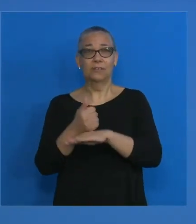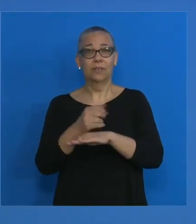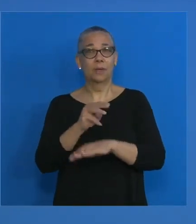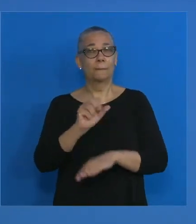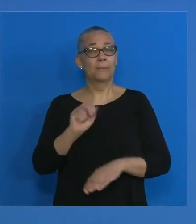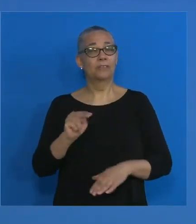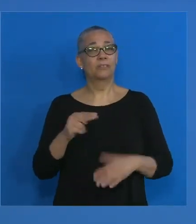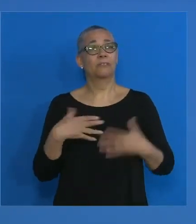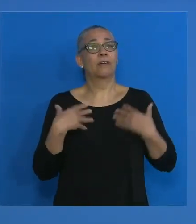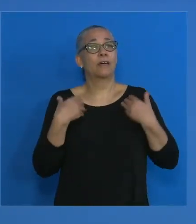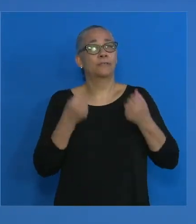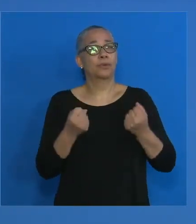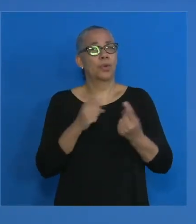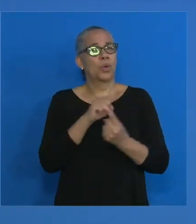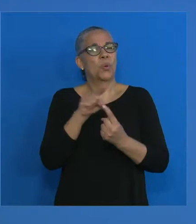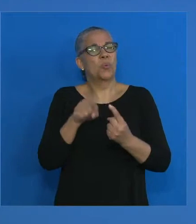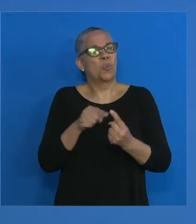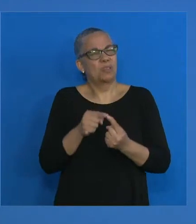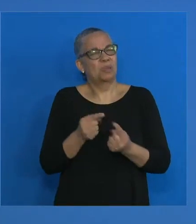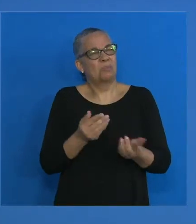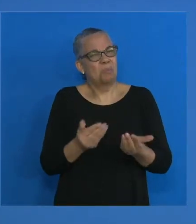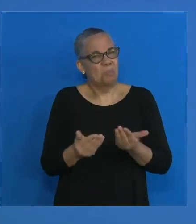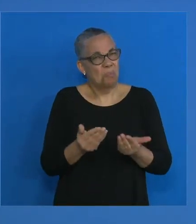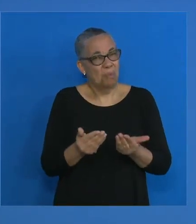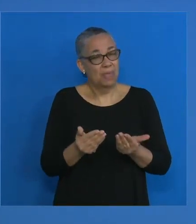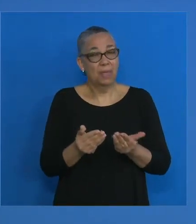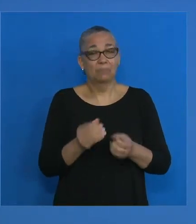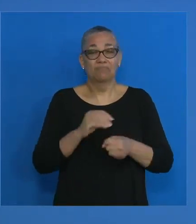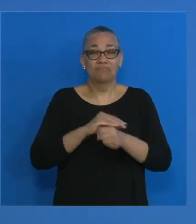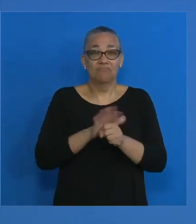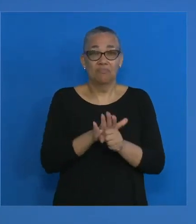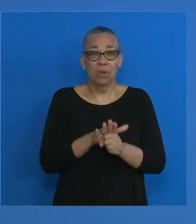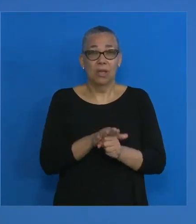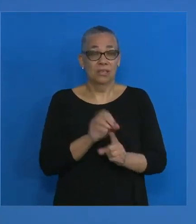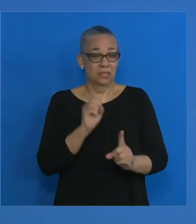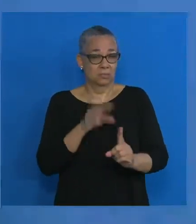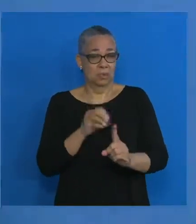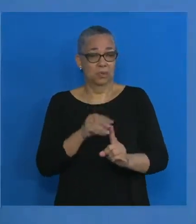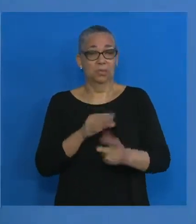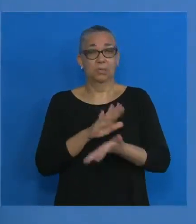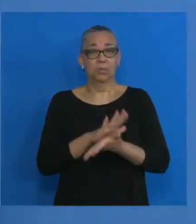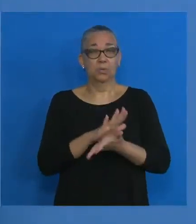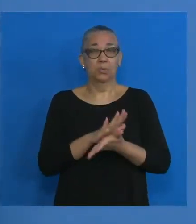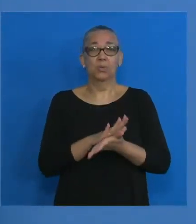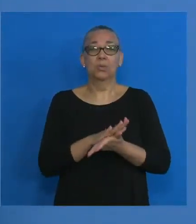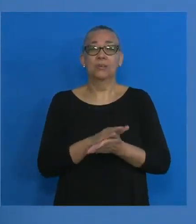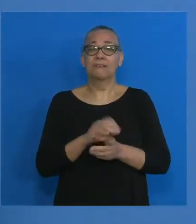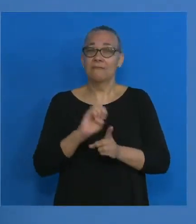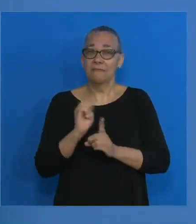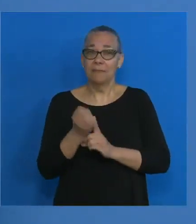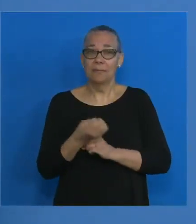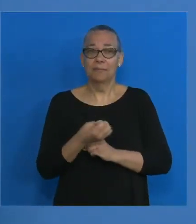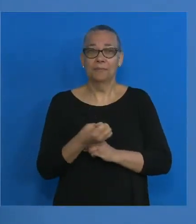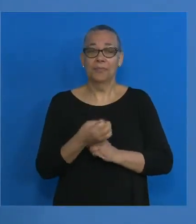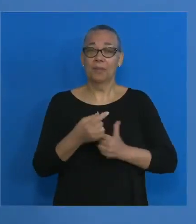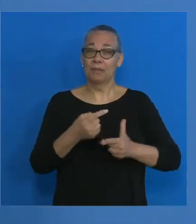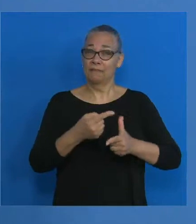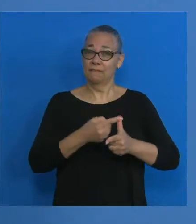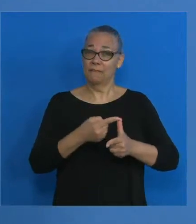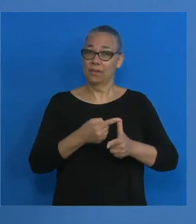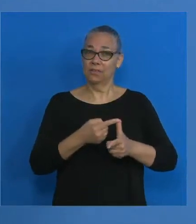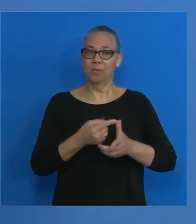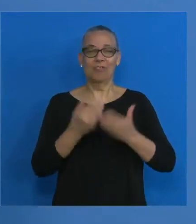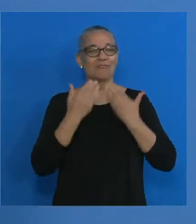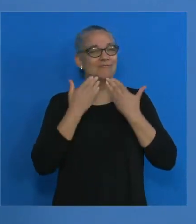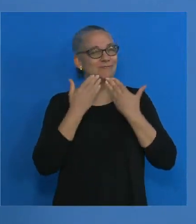Health for when there is a potential COVID-19 exposure in a school setting. First of all, though, I would like to